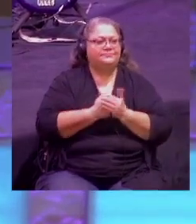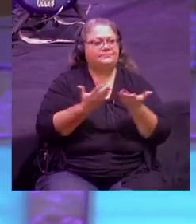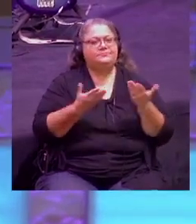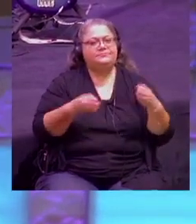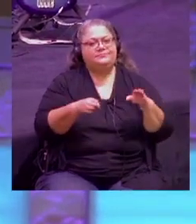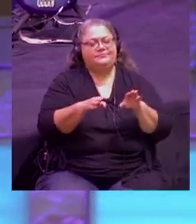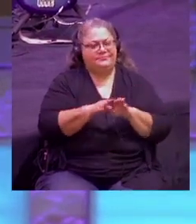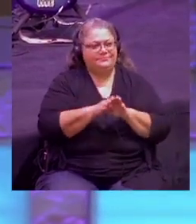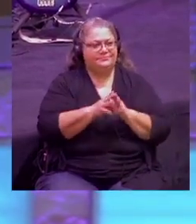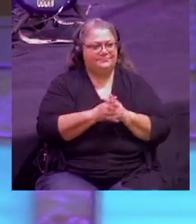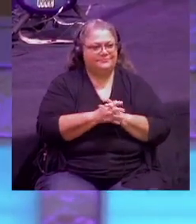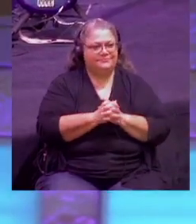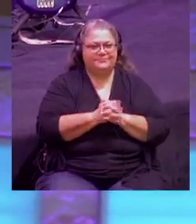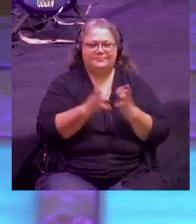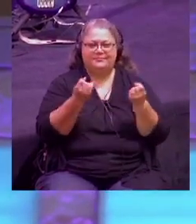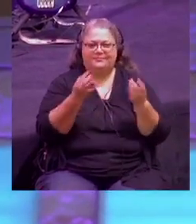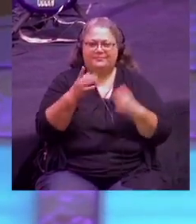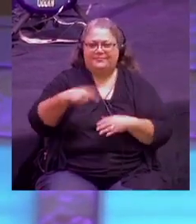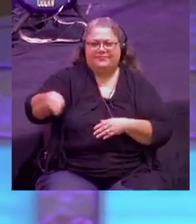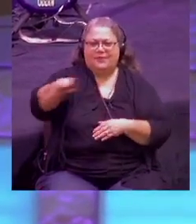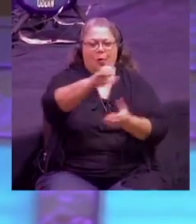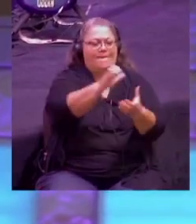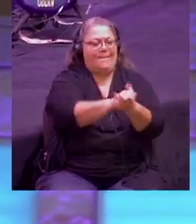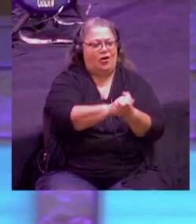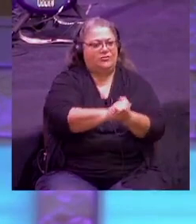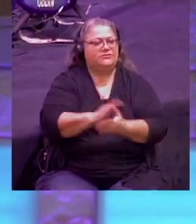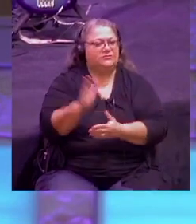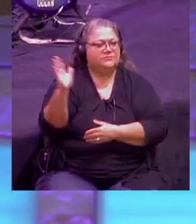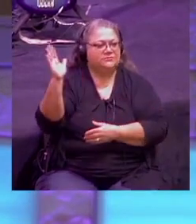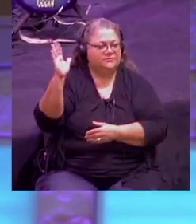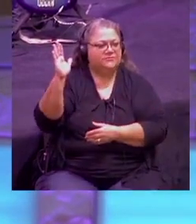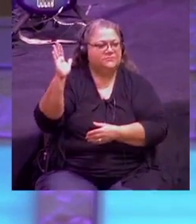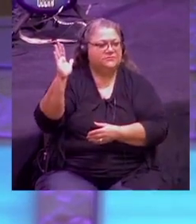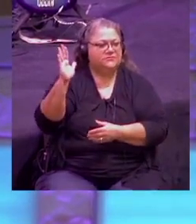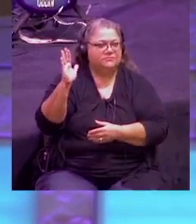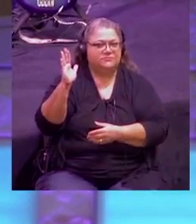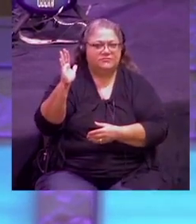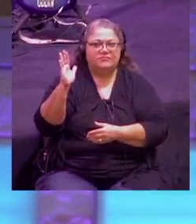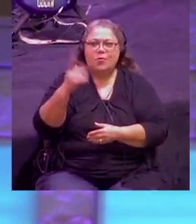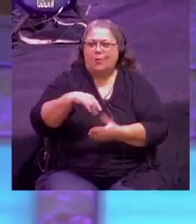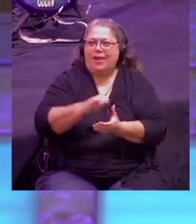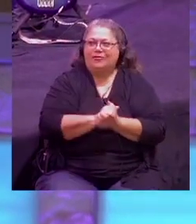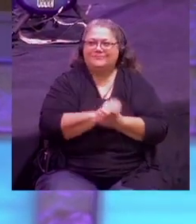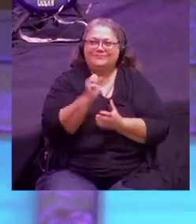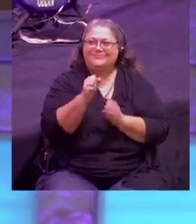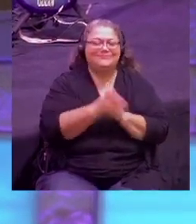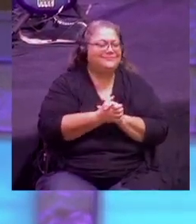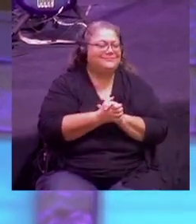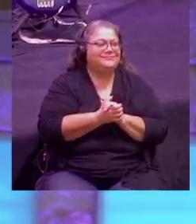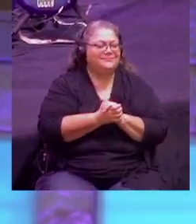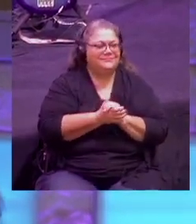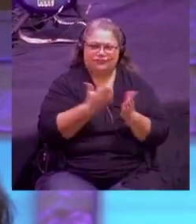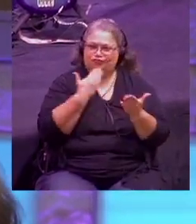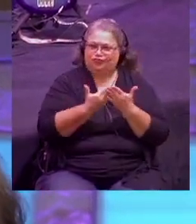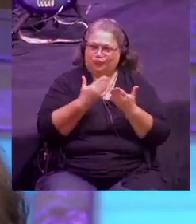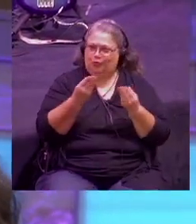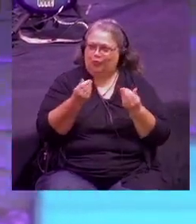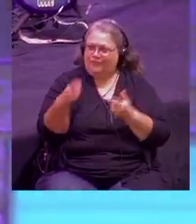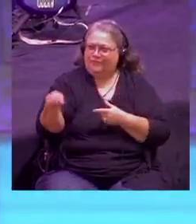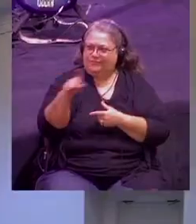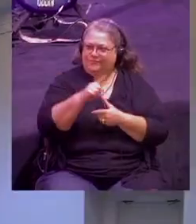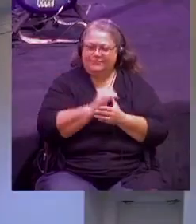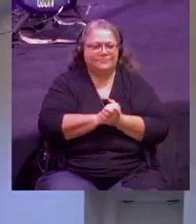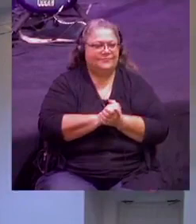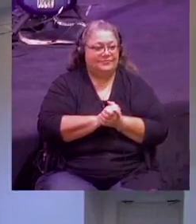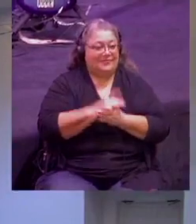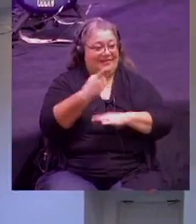this. How many of you are married? There's several of you. Wow. That's good. So the